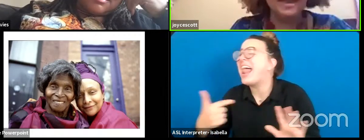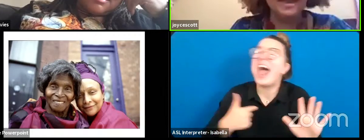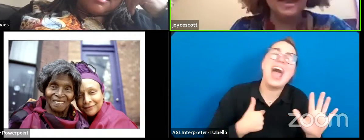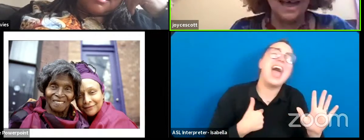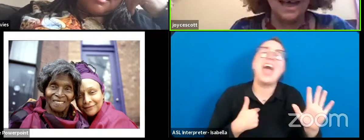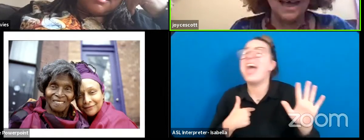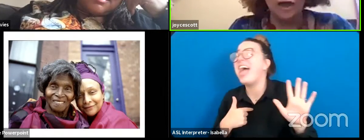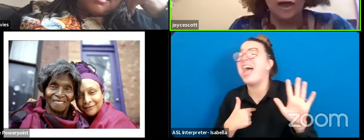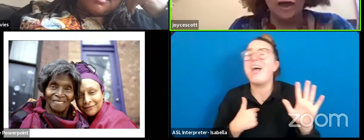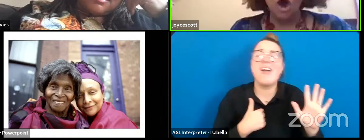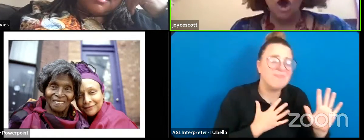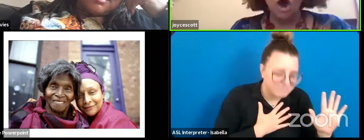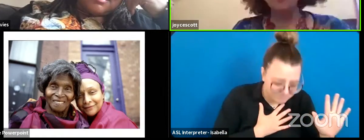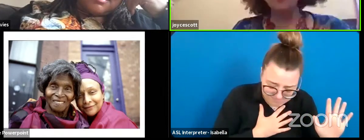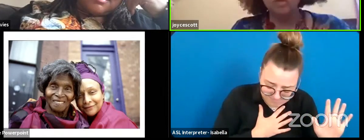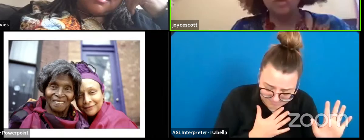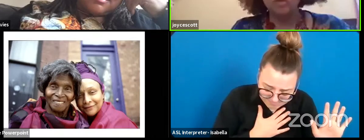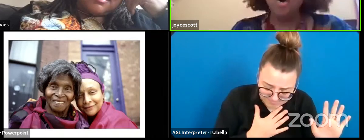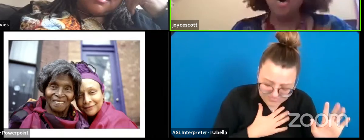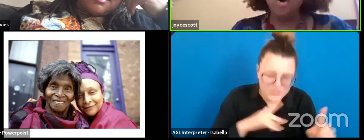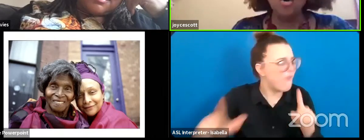I'm